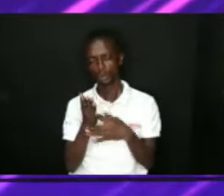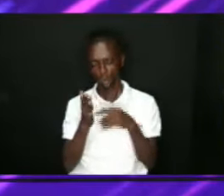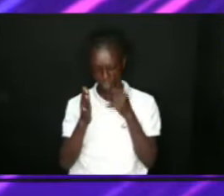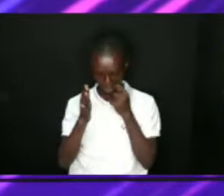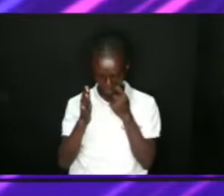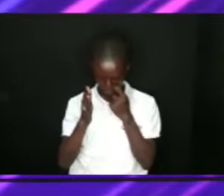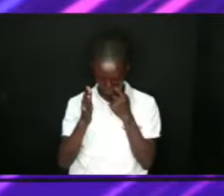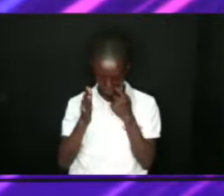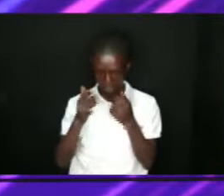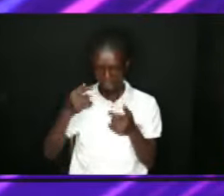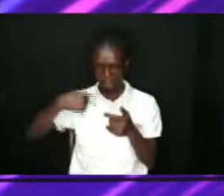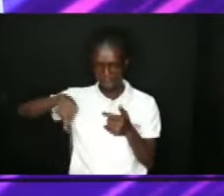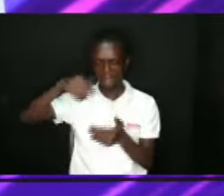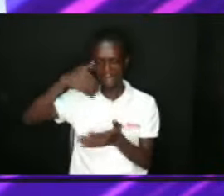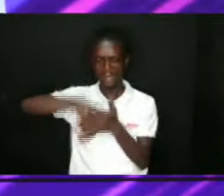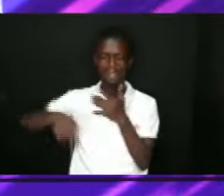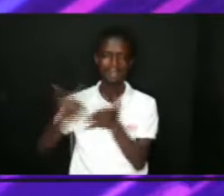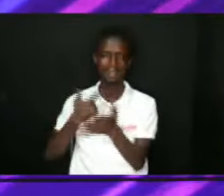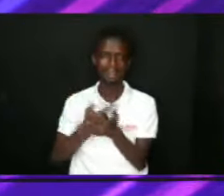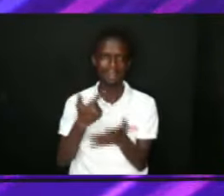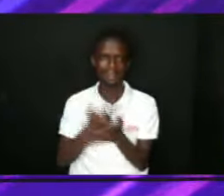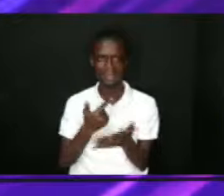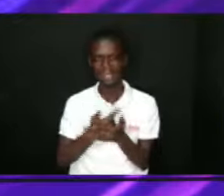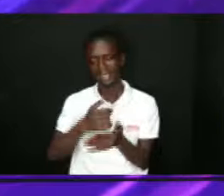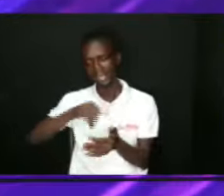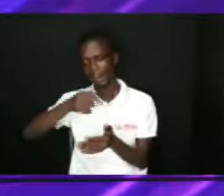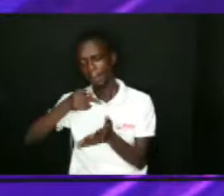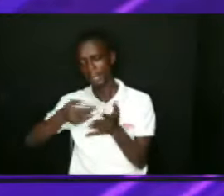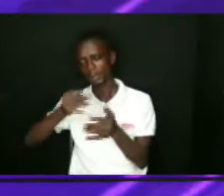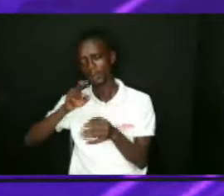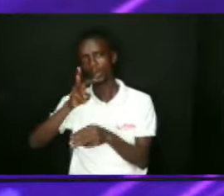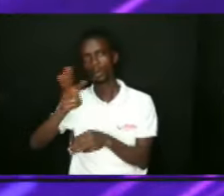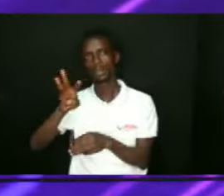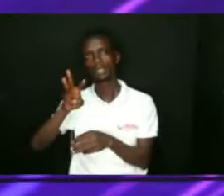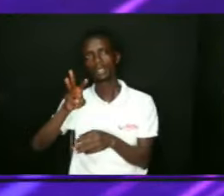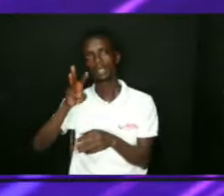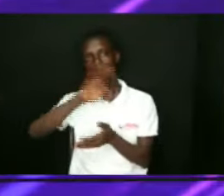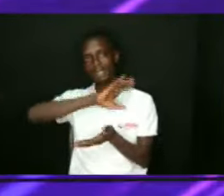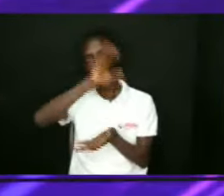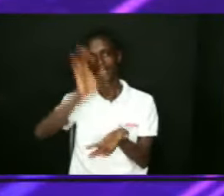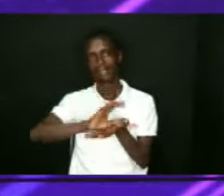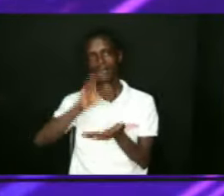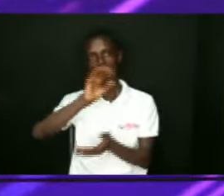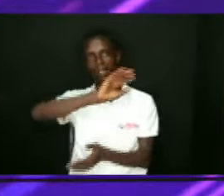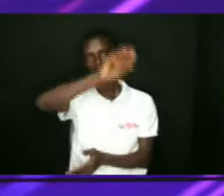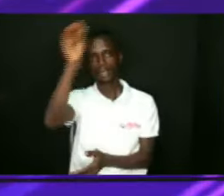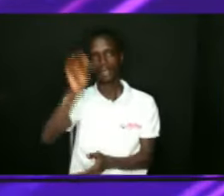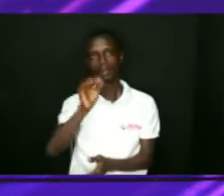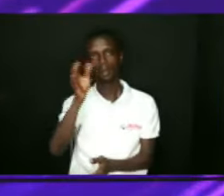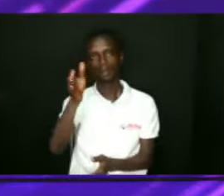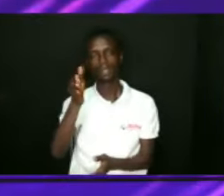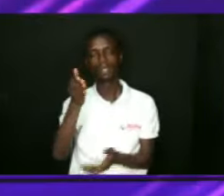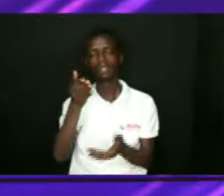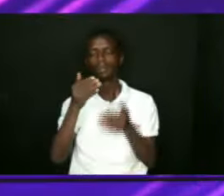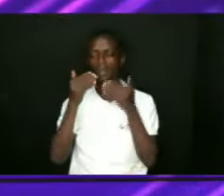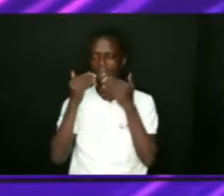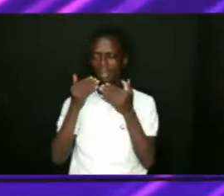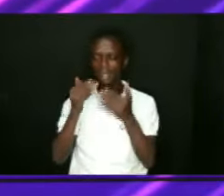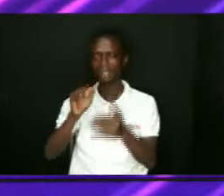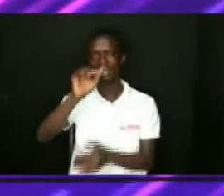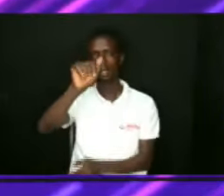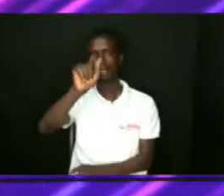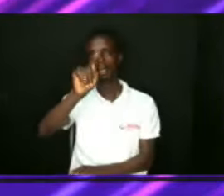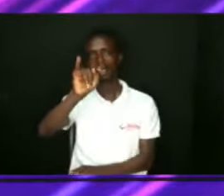platform. We are in Ghana. We are also in parts of West and Central Africa. We are very grateful to Atinka